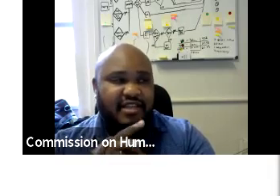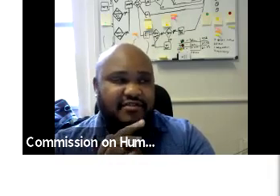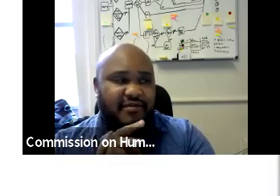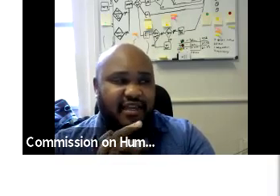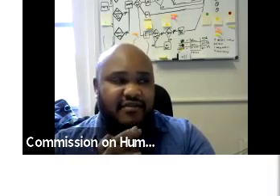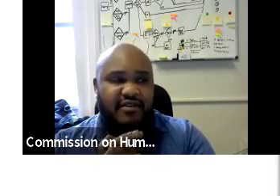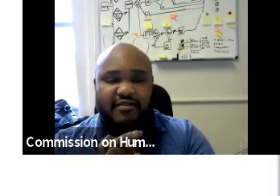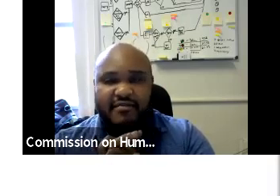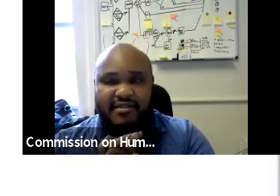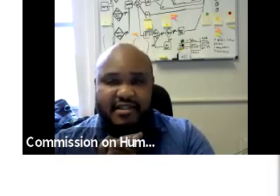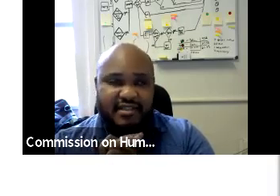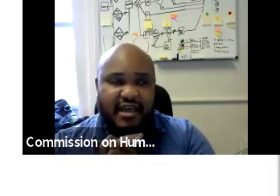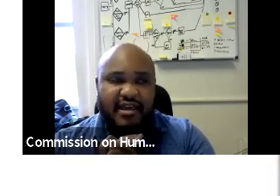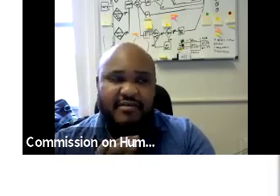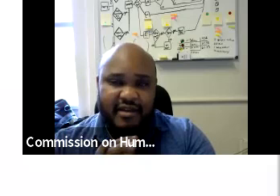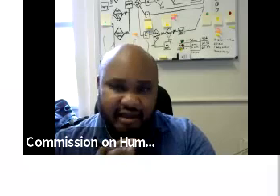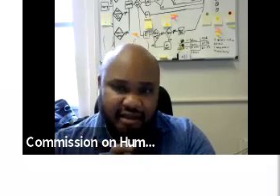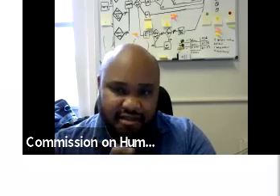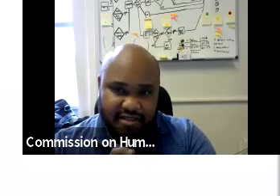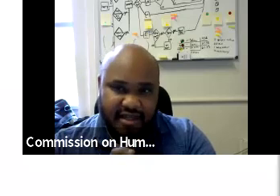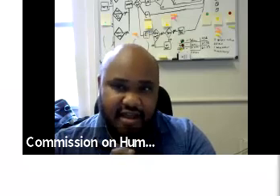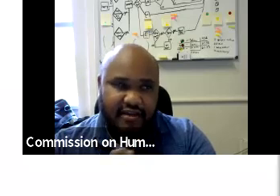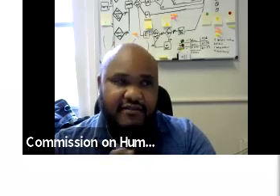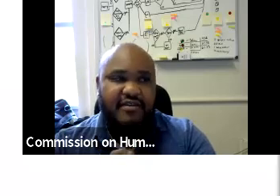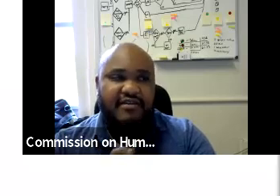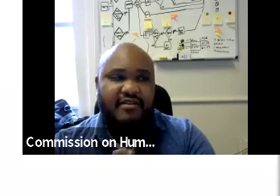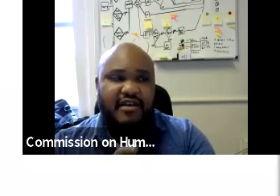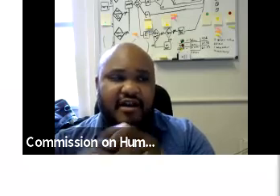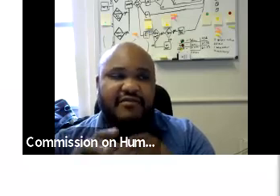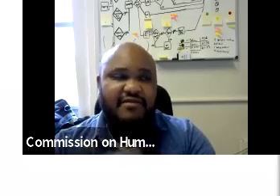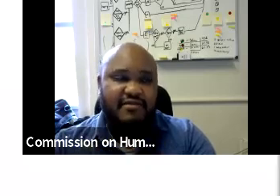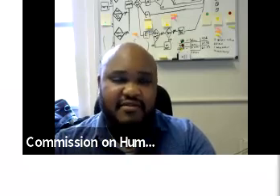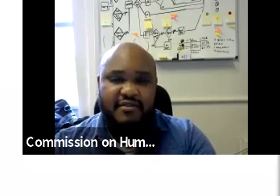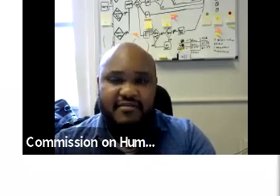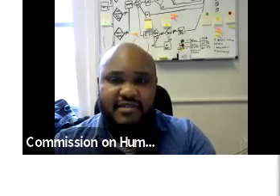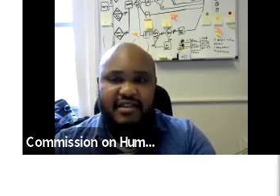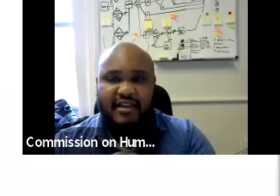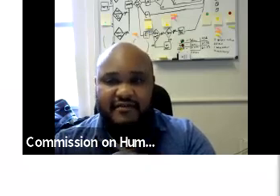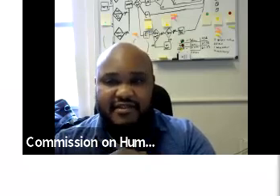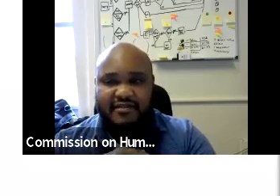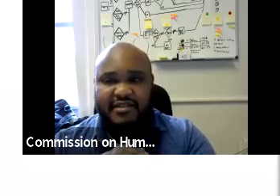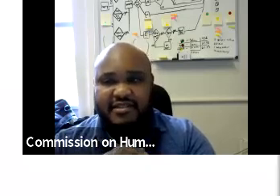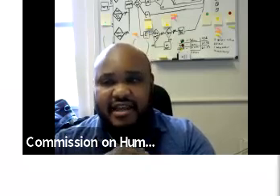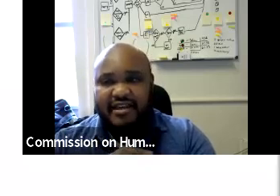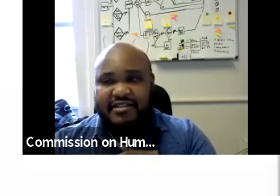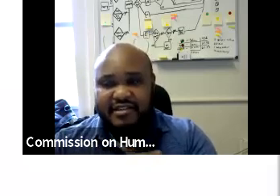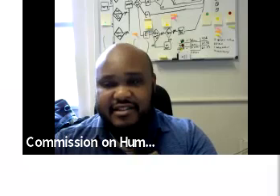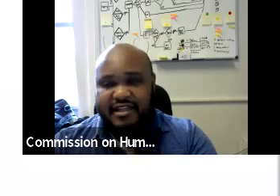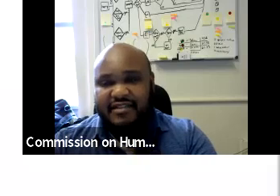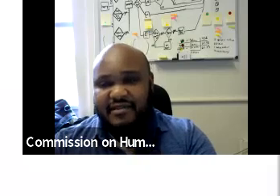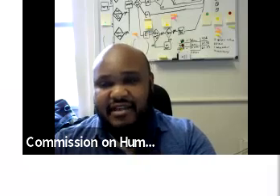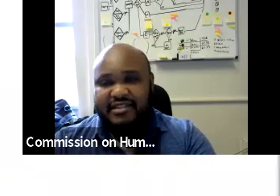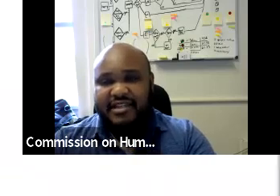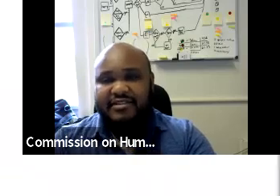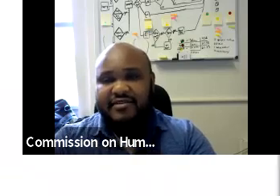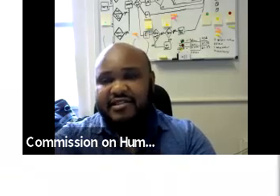risky sexual behavior, and homelessness because of harmful social norms and lack of resources. So this is not